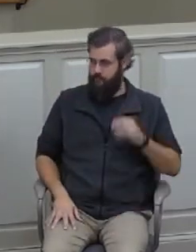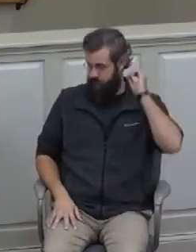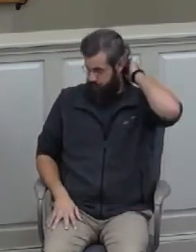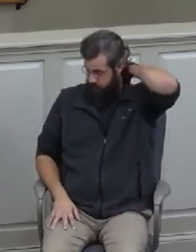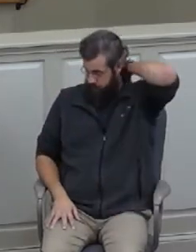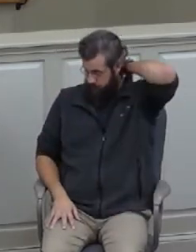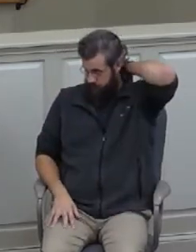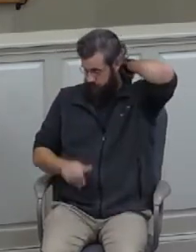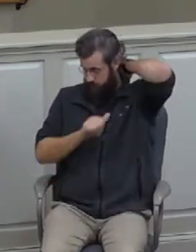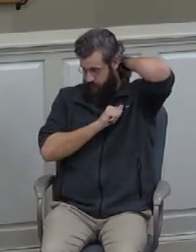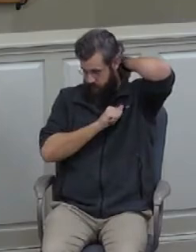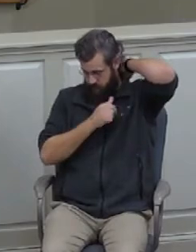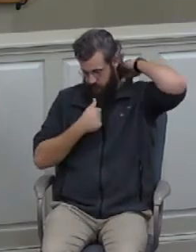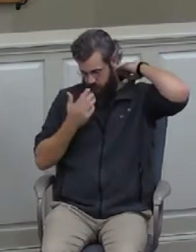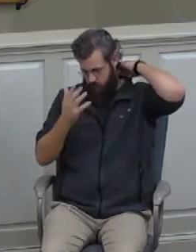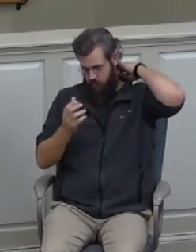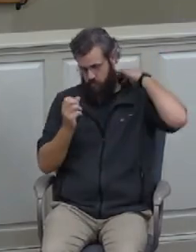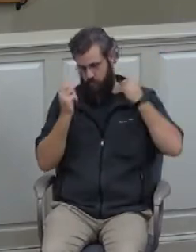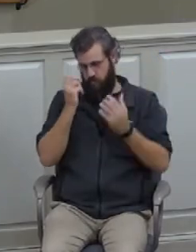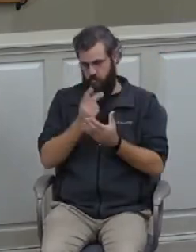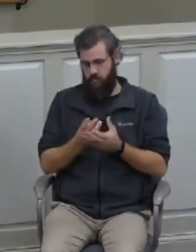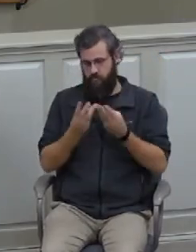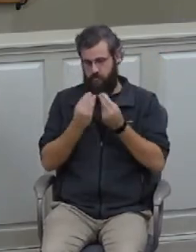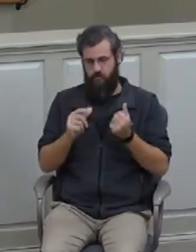I'll offer a motion to approve Resolution